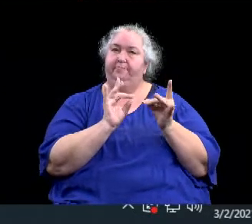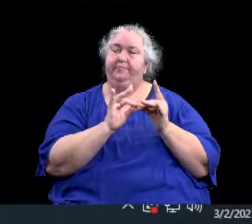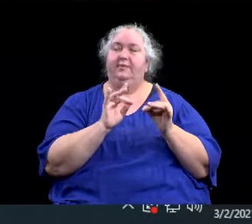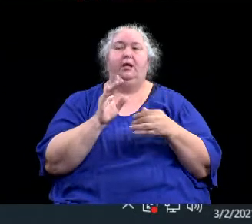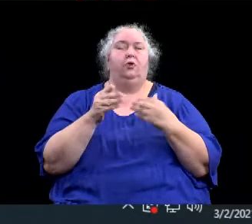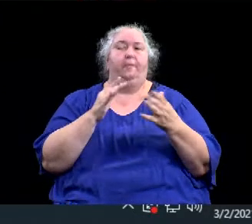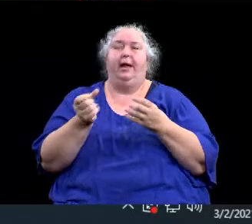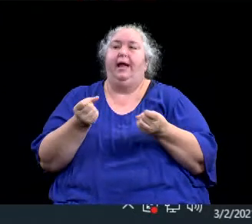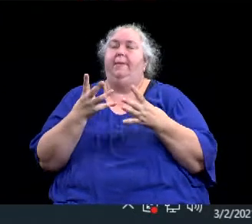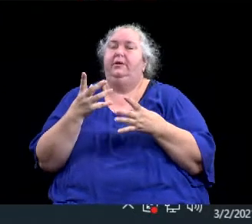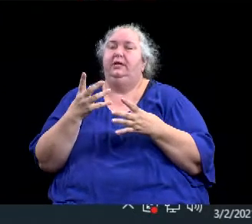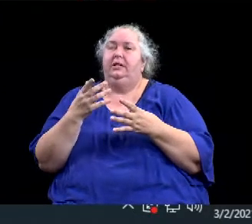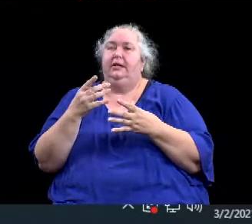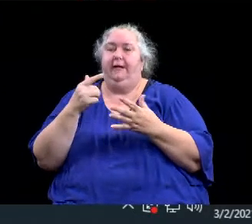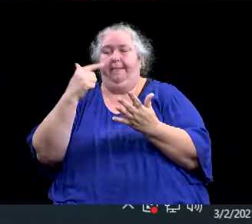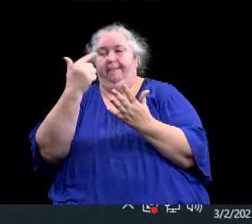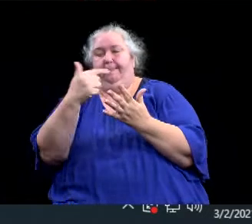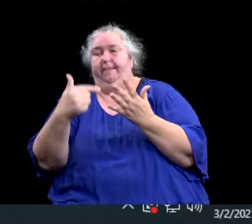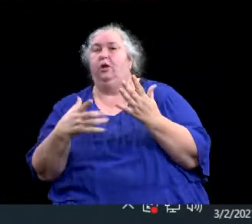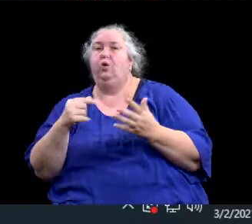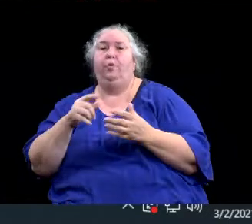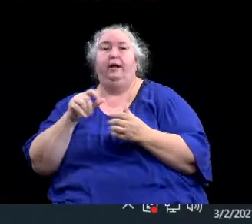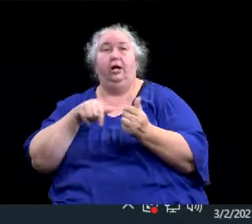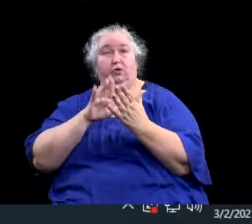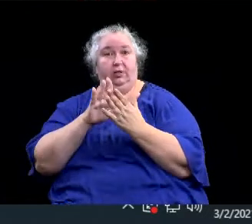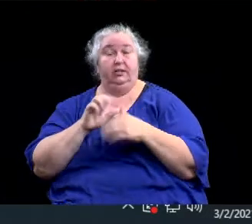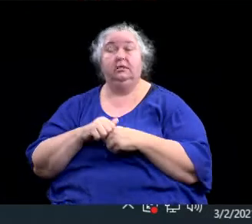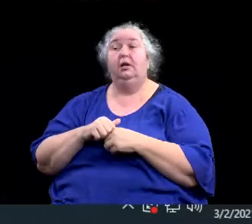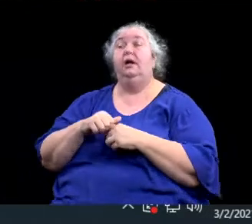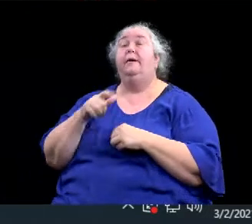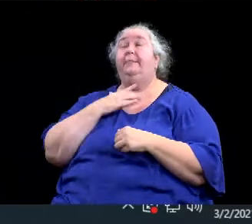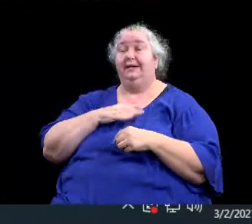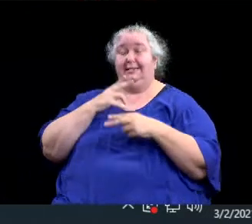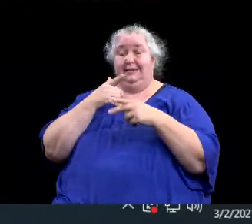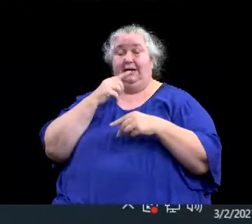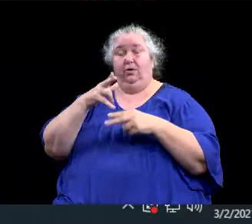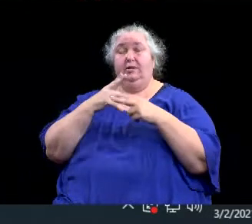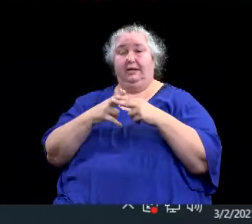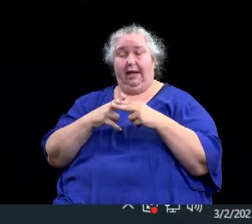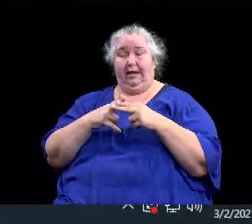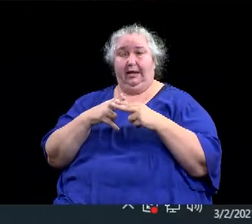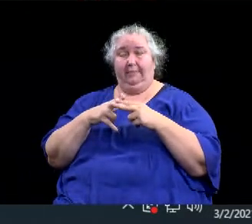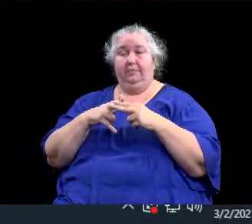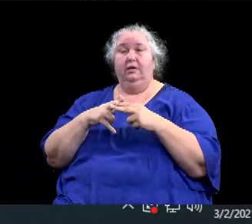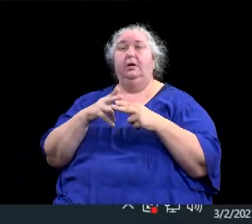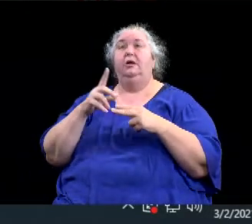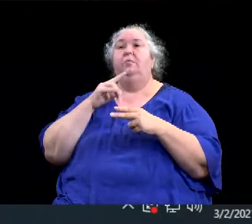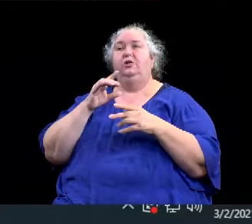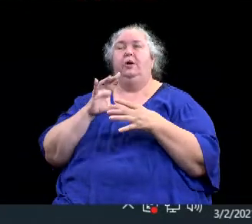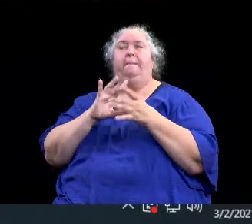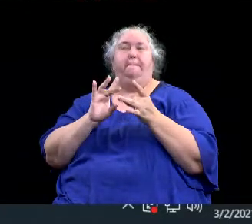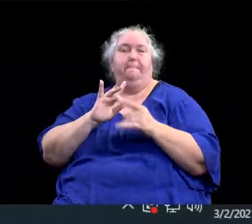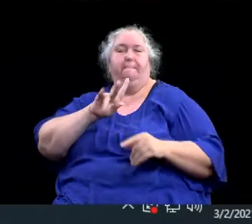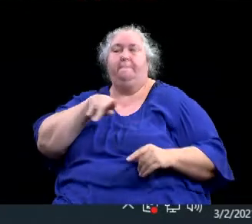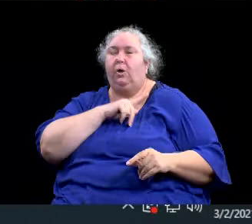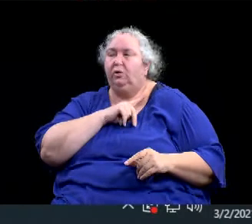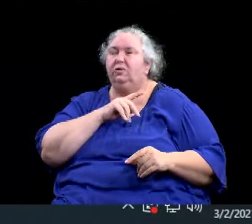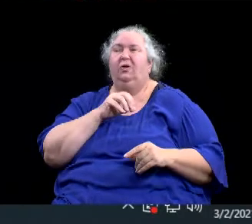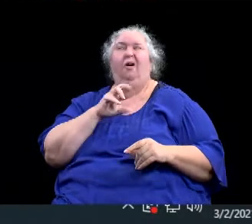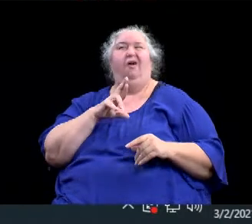please state your name for the record. Any person making personal, impertinent, or slanderous remarks or who